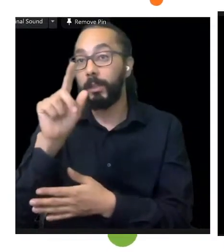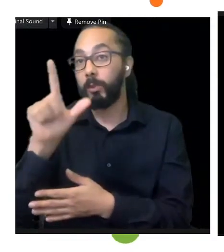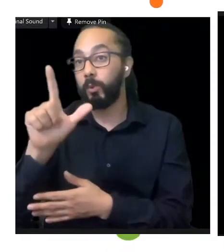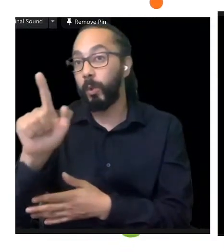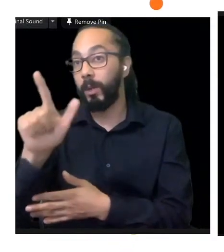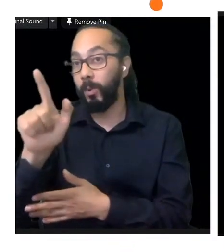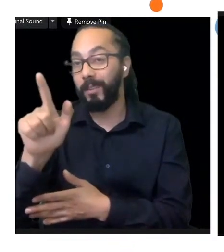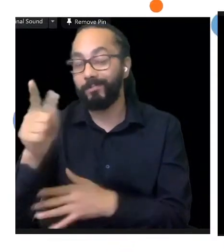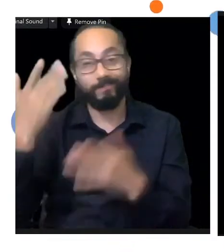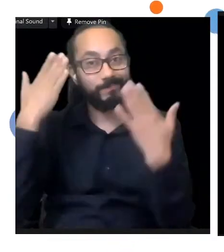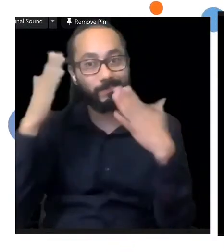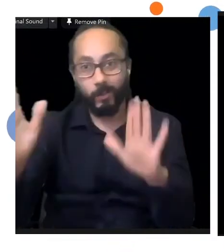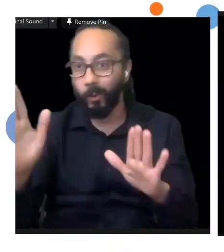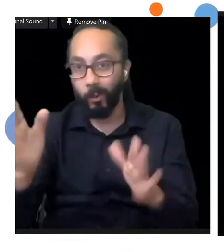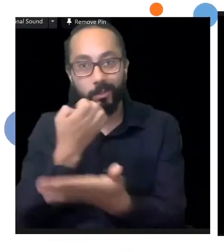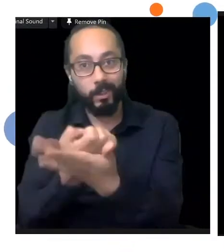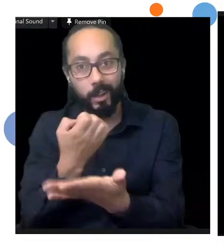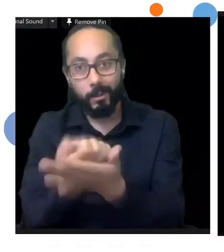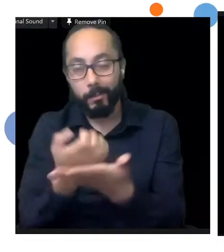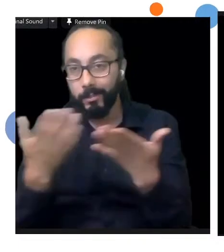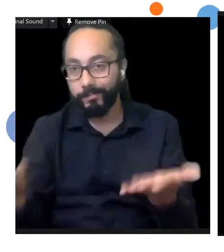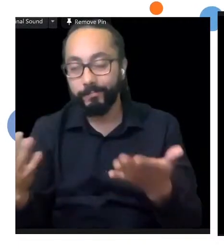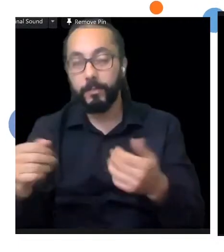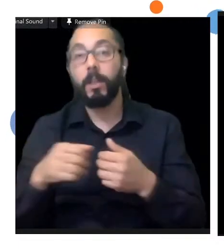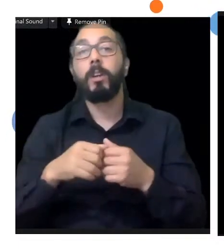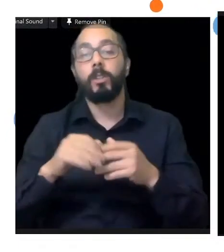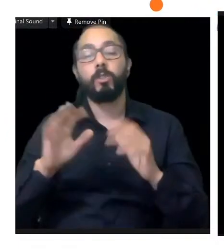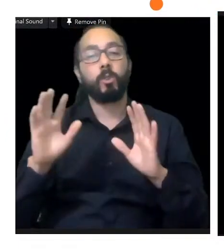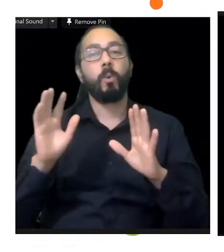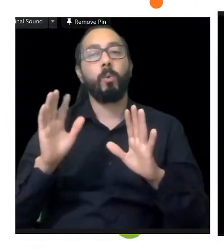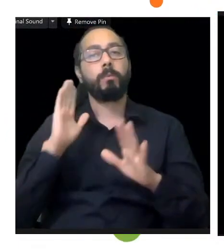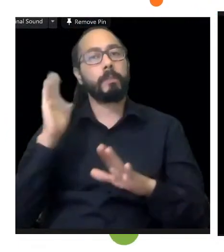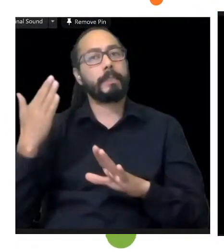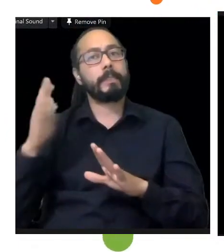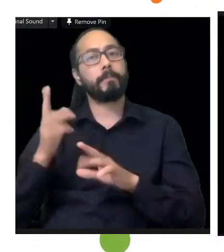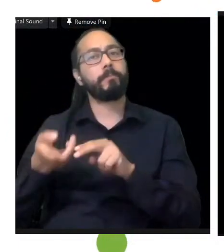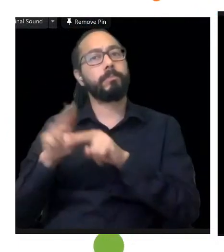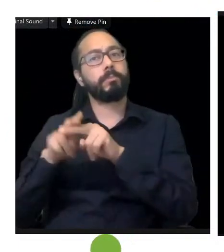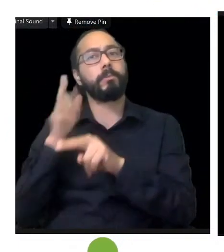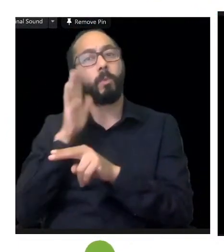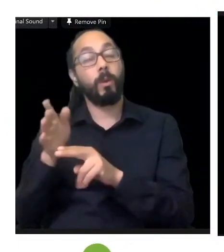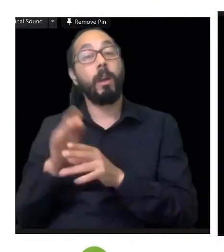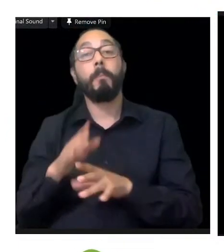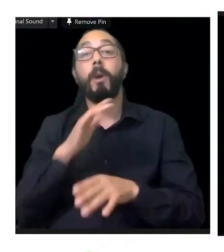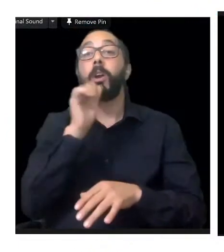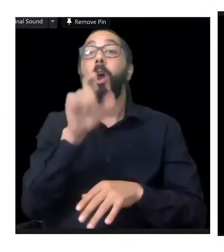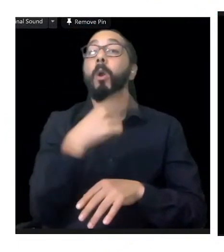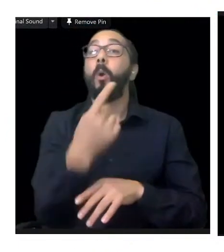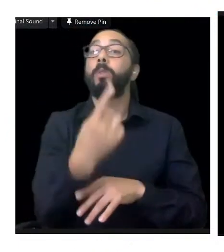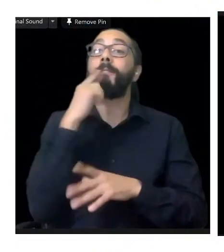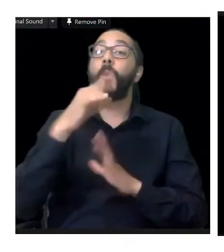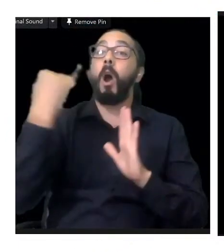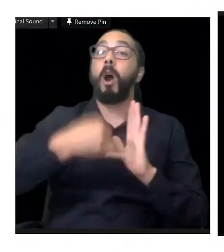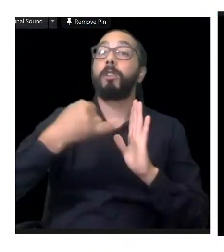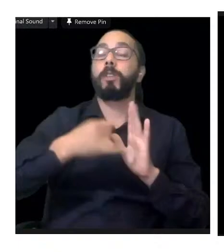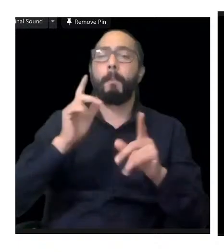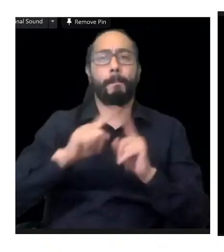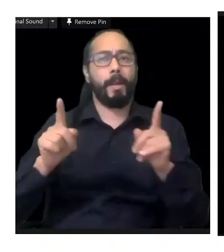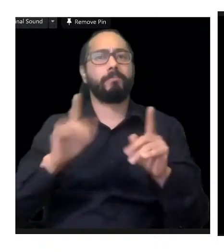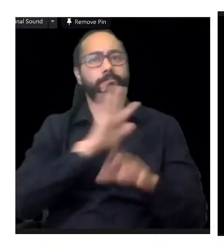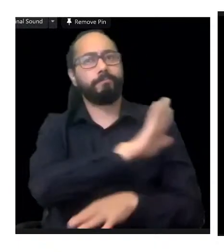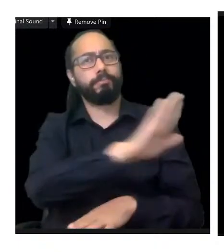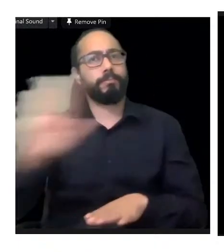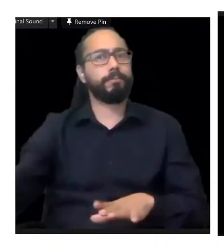important, not just for the arts and culture sector, but for the charitable sector writ large. We don't know what the conditions will be that